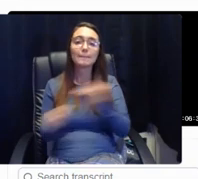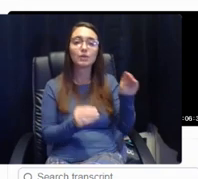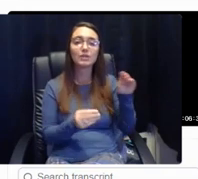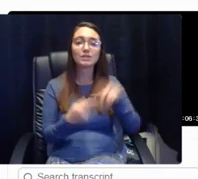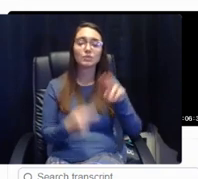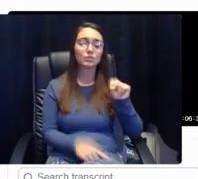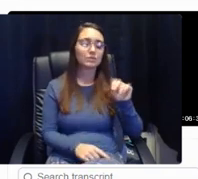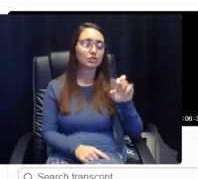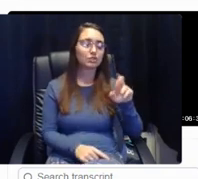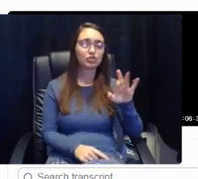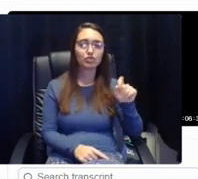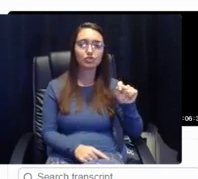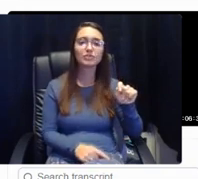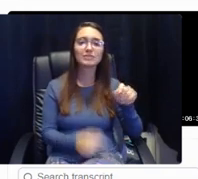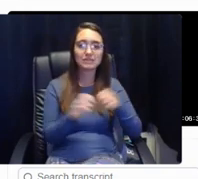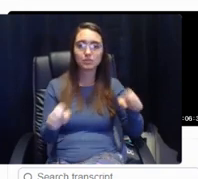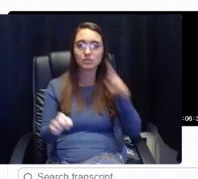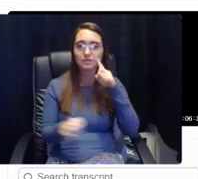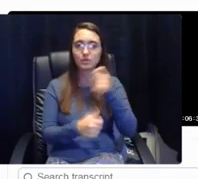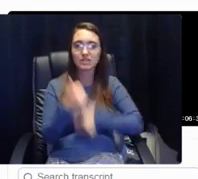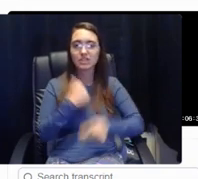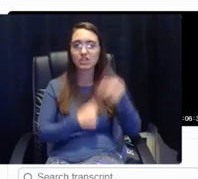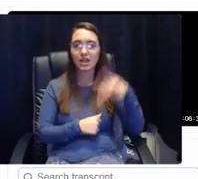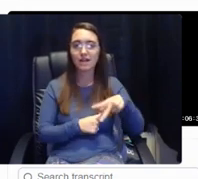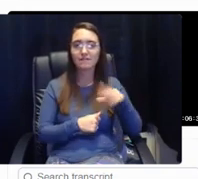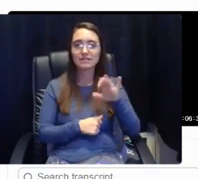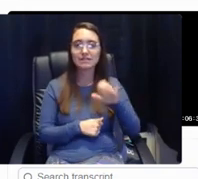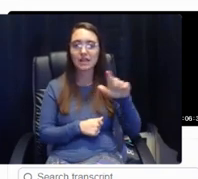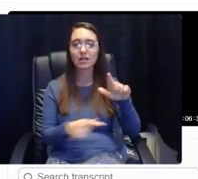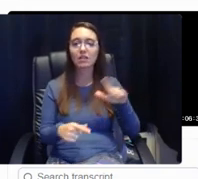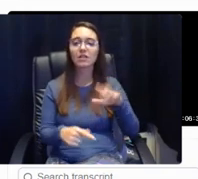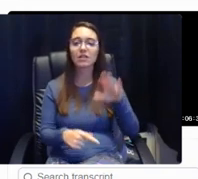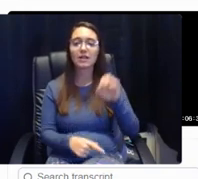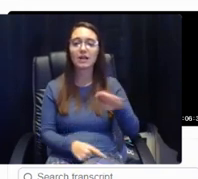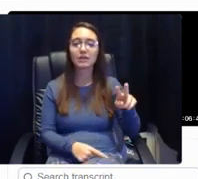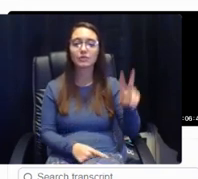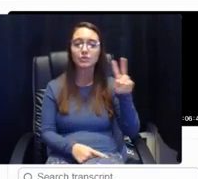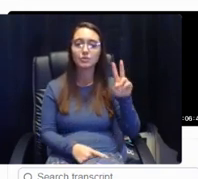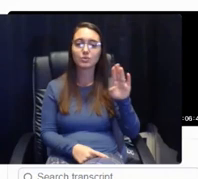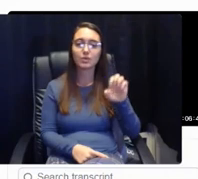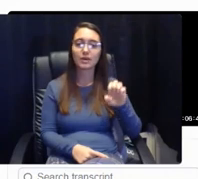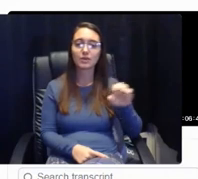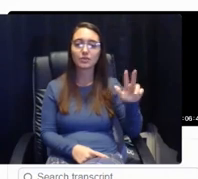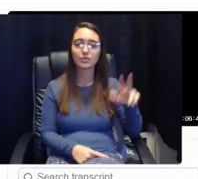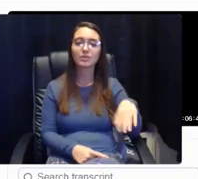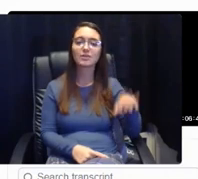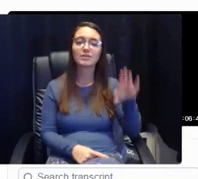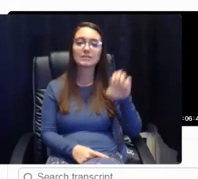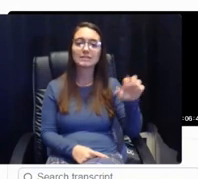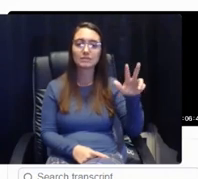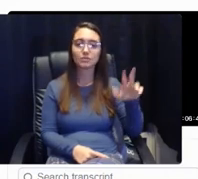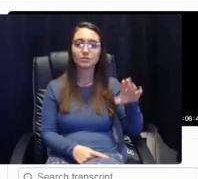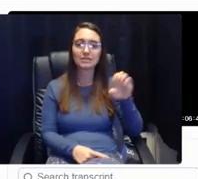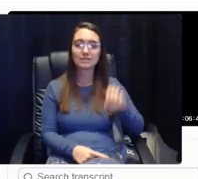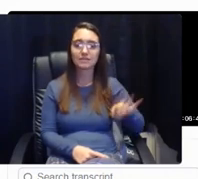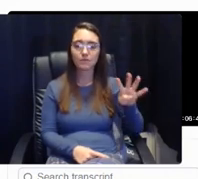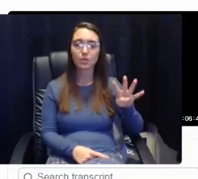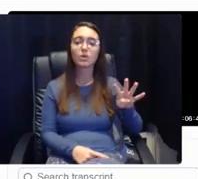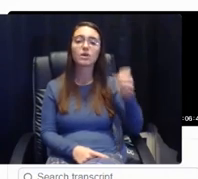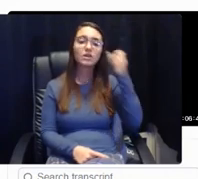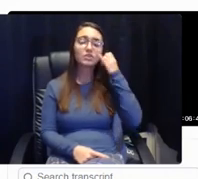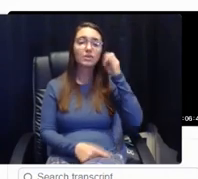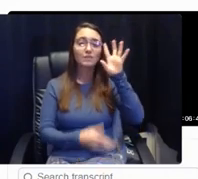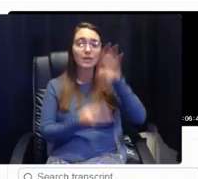for each one of those half-cell reaction, iron 2, 3, and cerium 3 and 4, if you add it together, you plug in